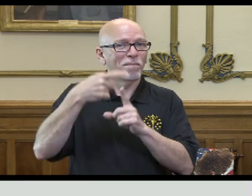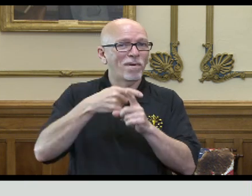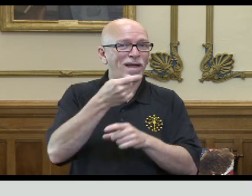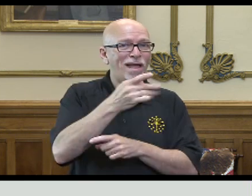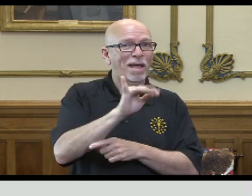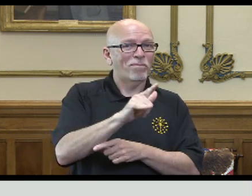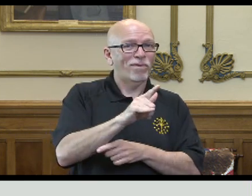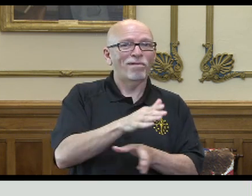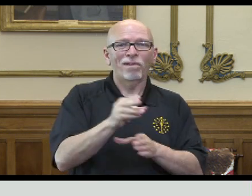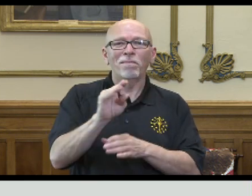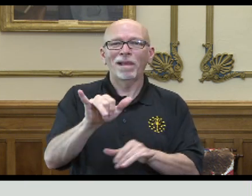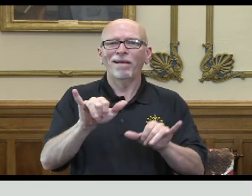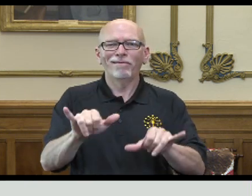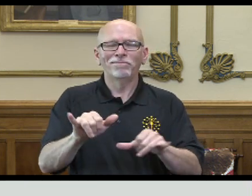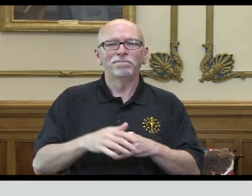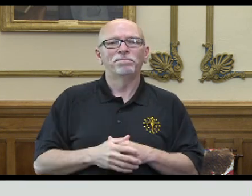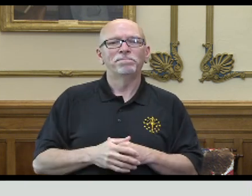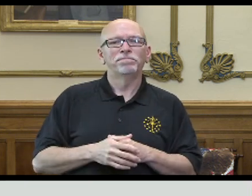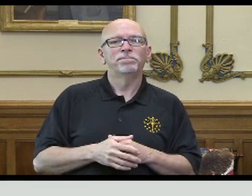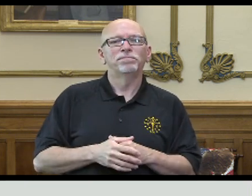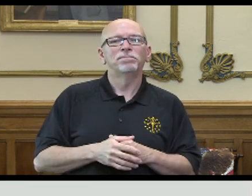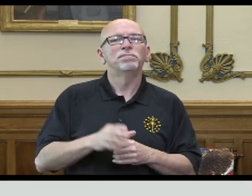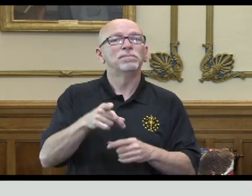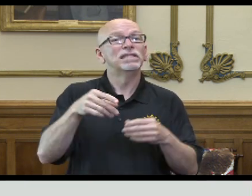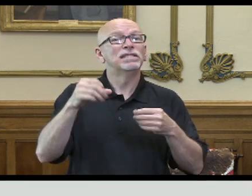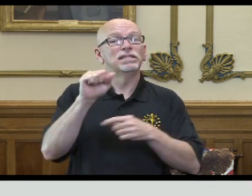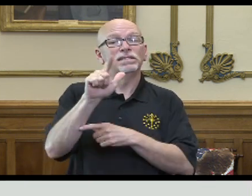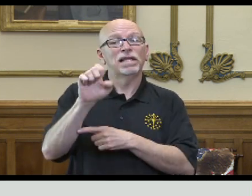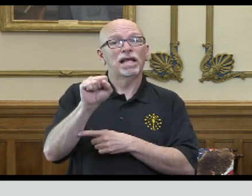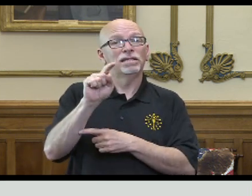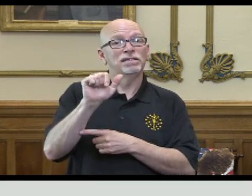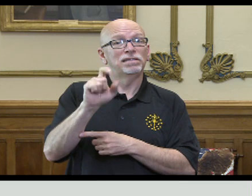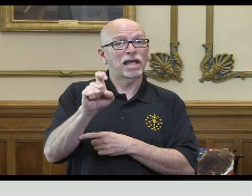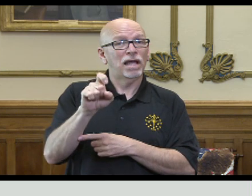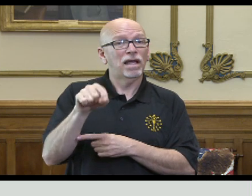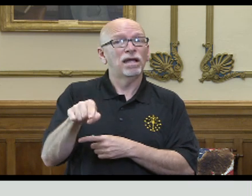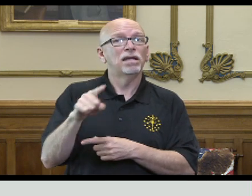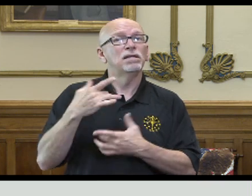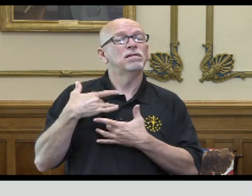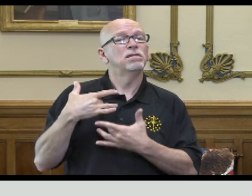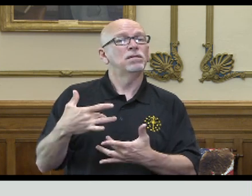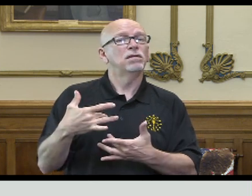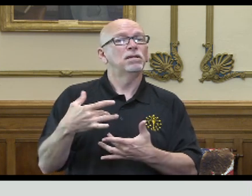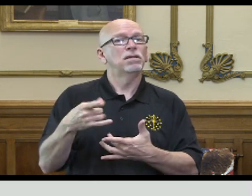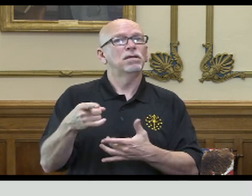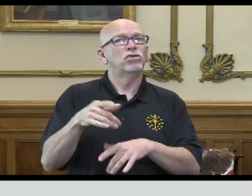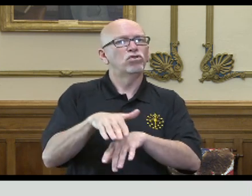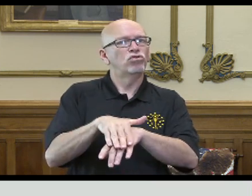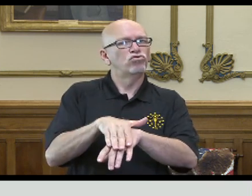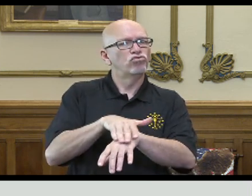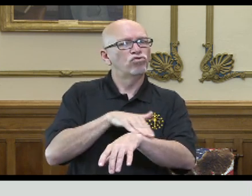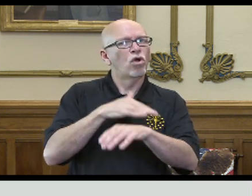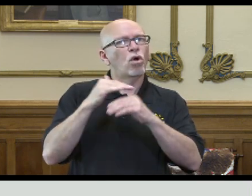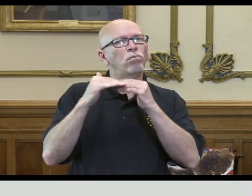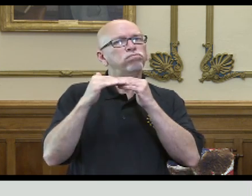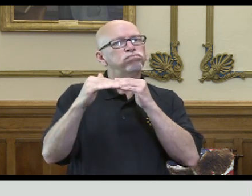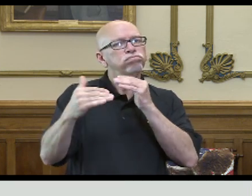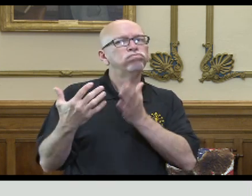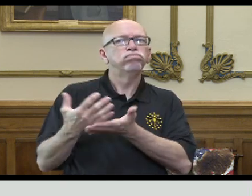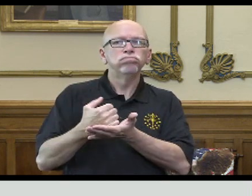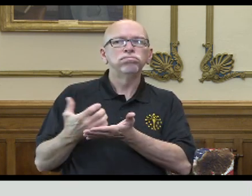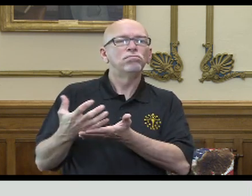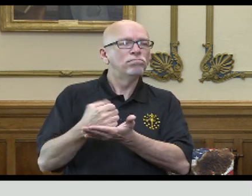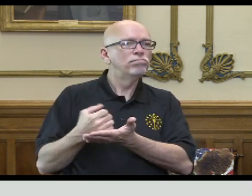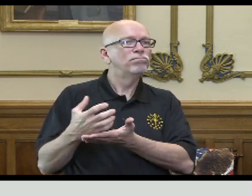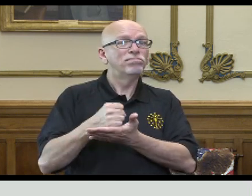April. And as a point of reference, sales tax is generally a slow and steady revenue stream.